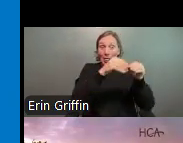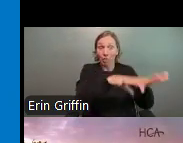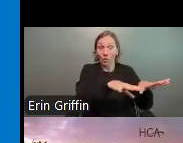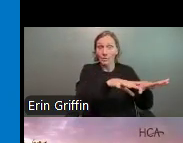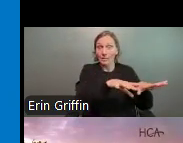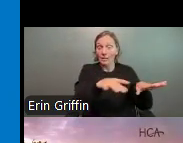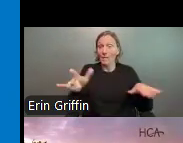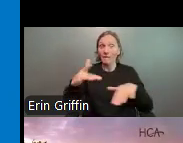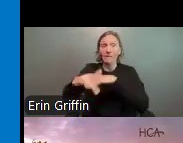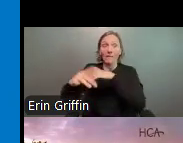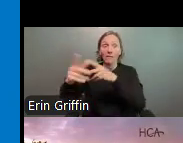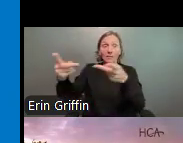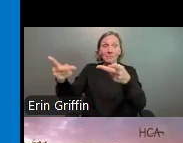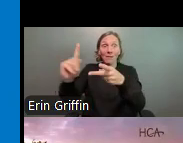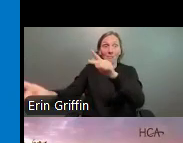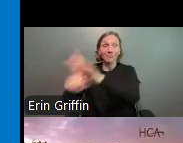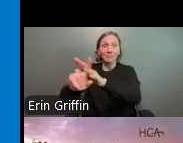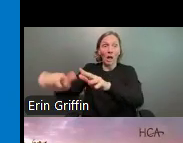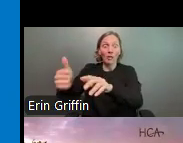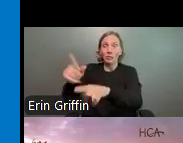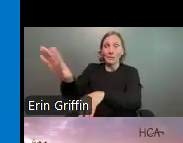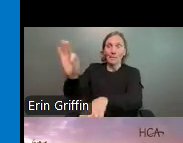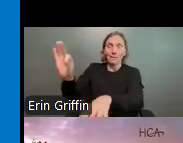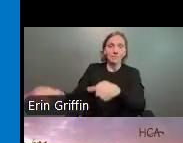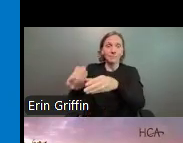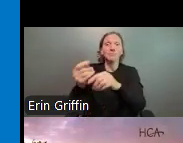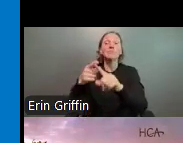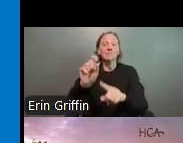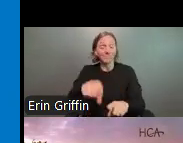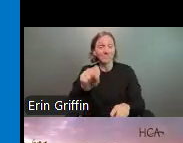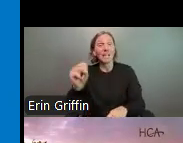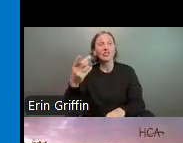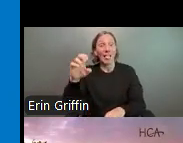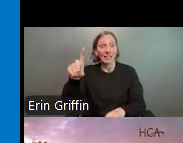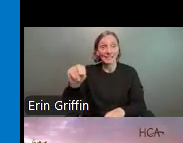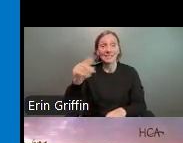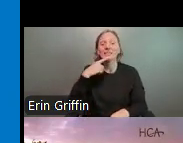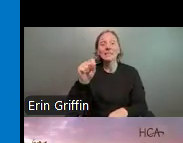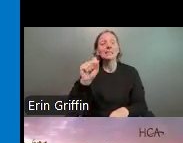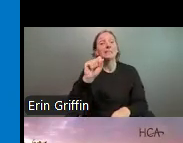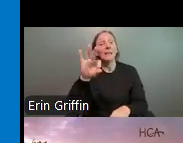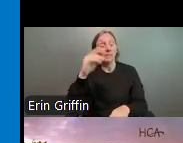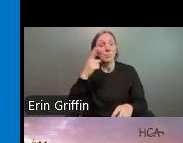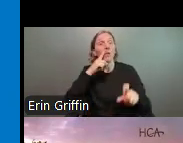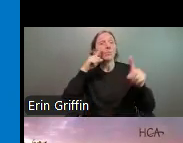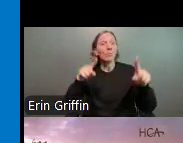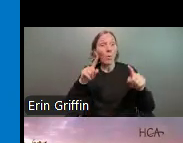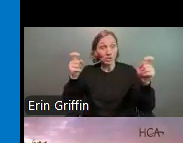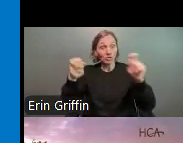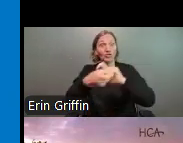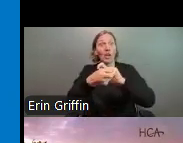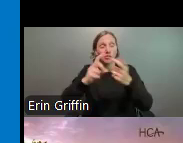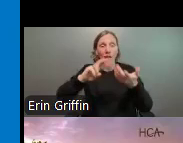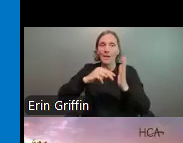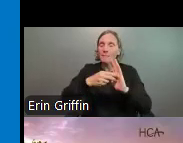that person lose their coverage? Yes, if someone reports a change that would make them